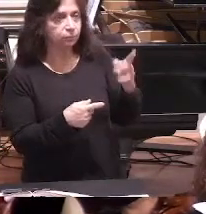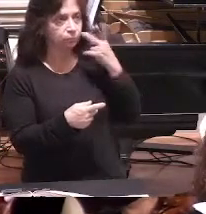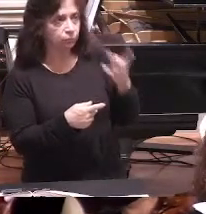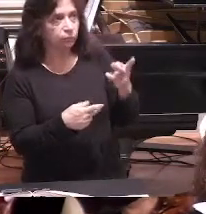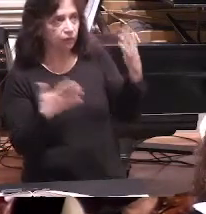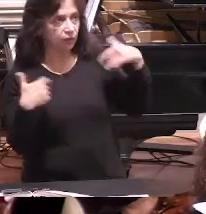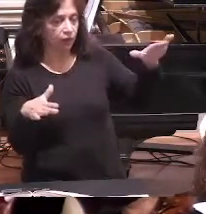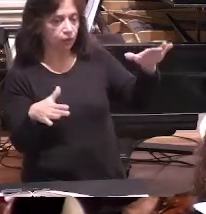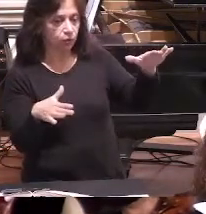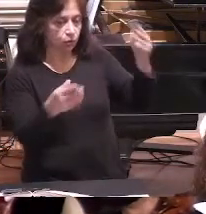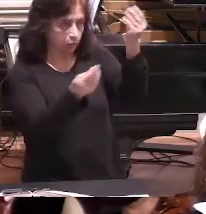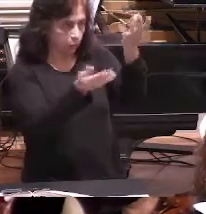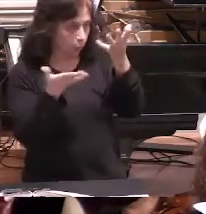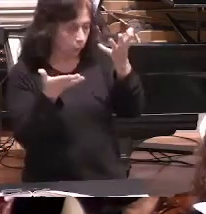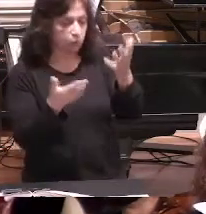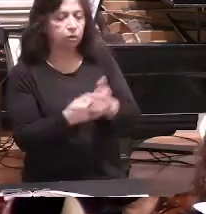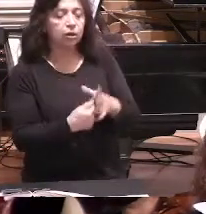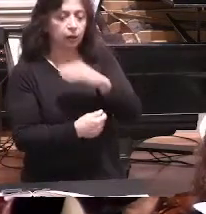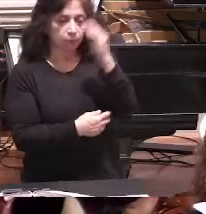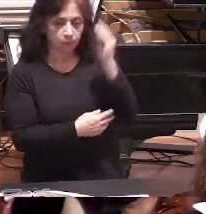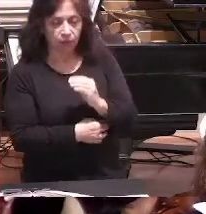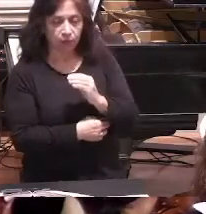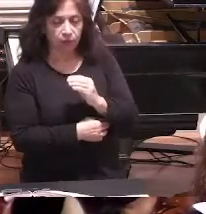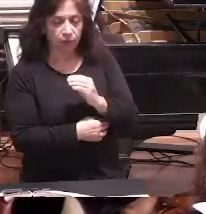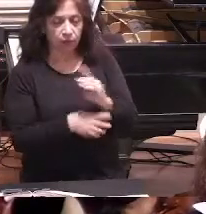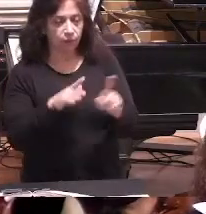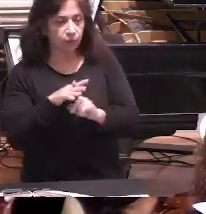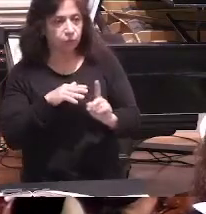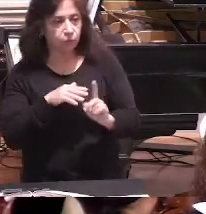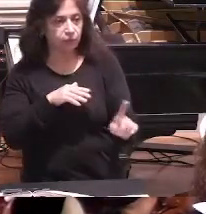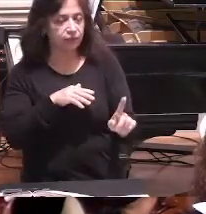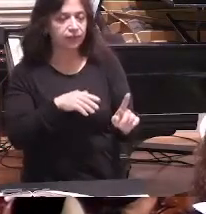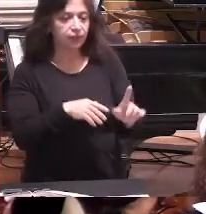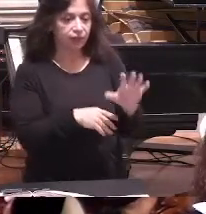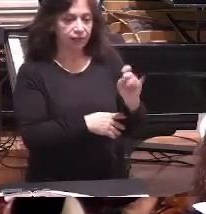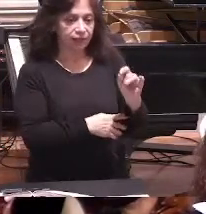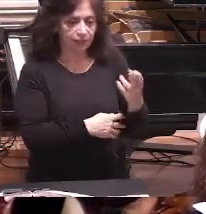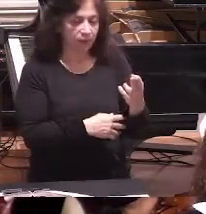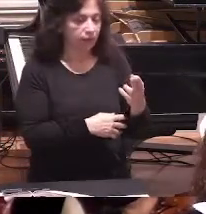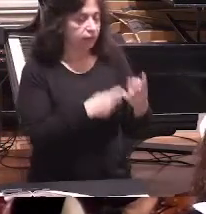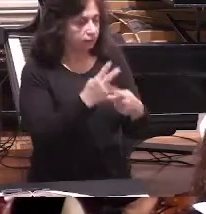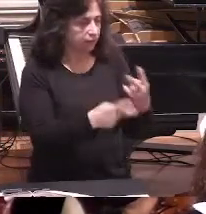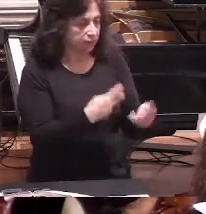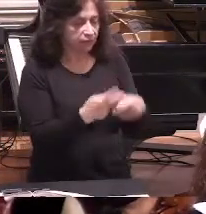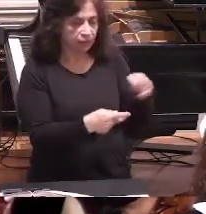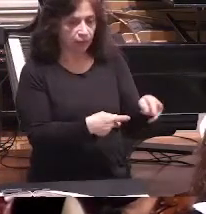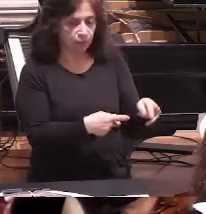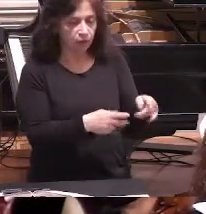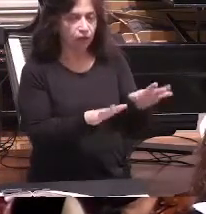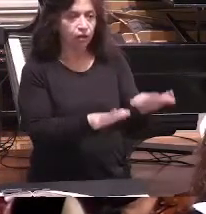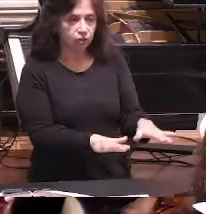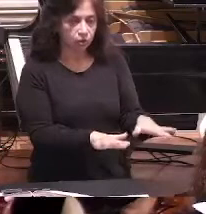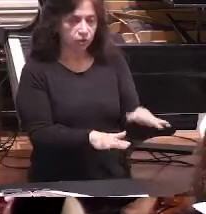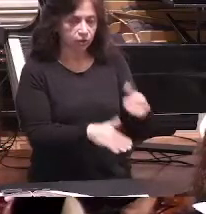extraordinary news, Mary retreats to Elizabeth and Zechariah's home to